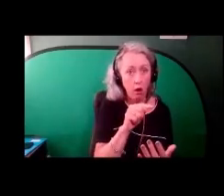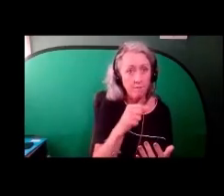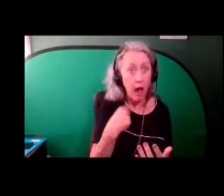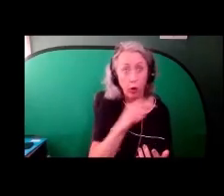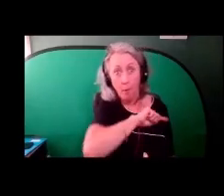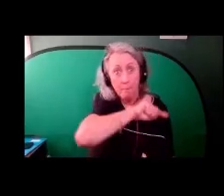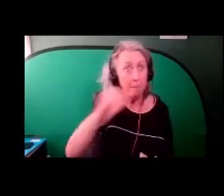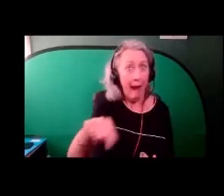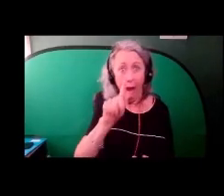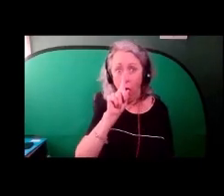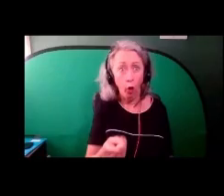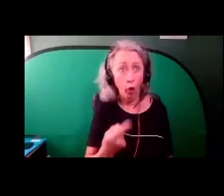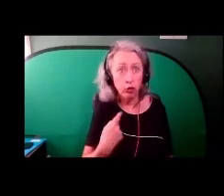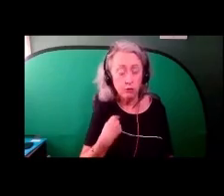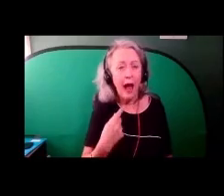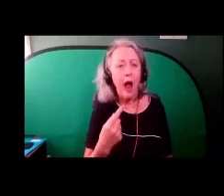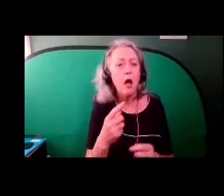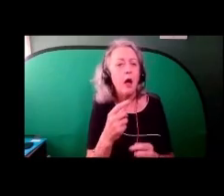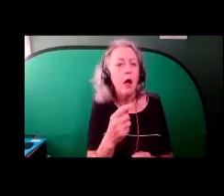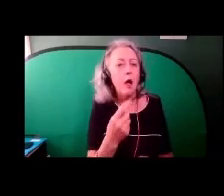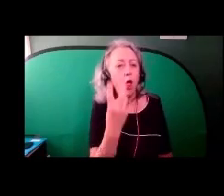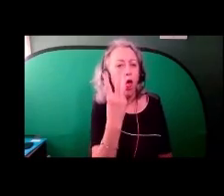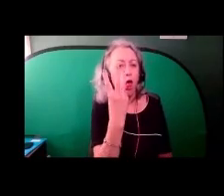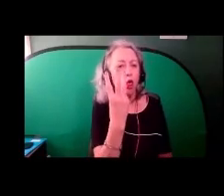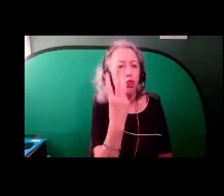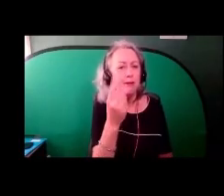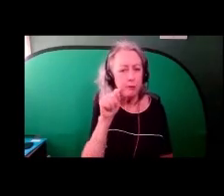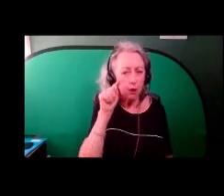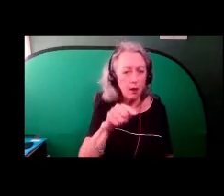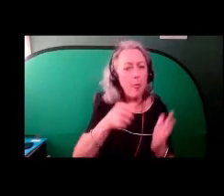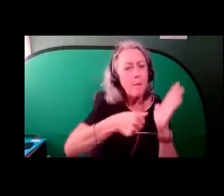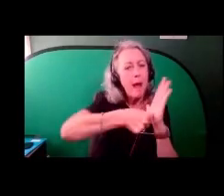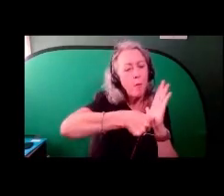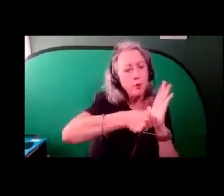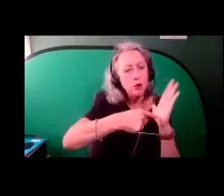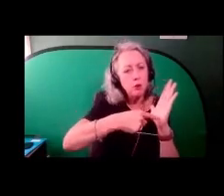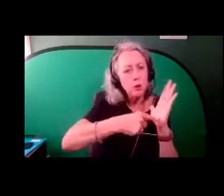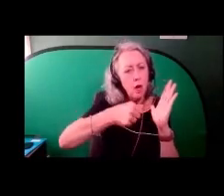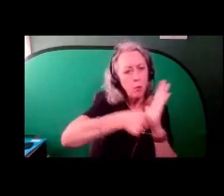again. Triple click the power button was what I did.